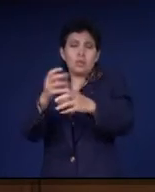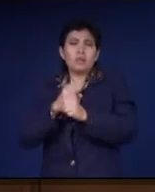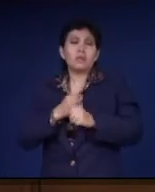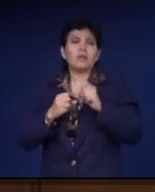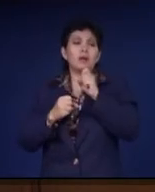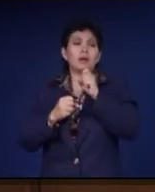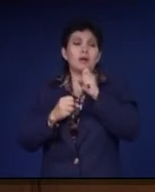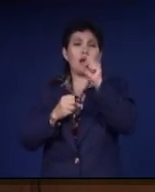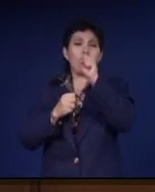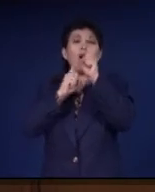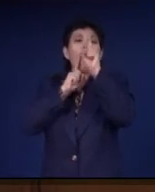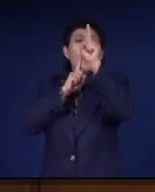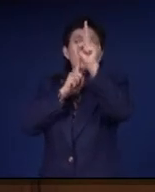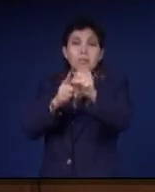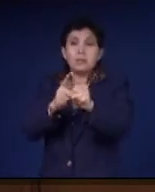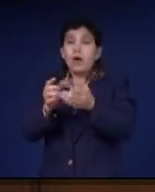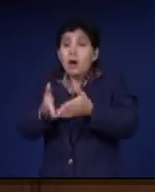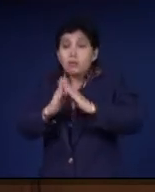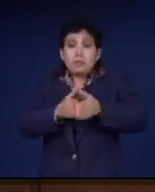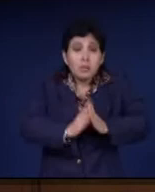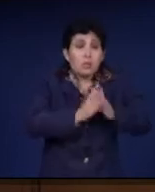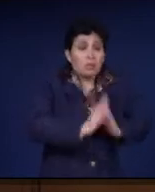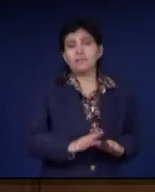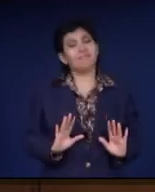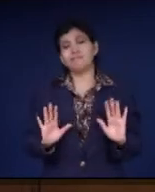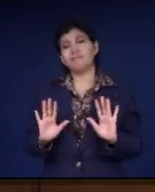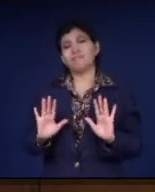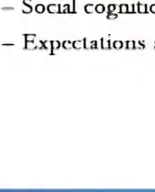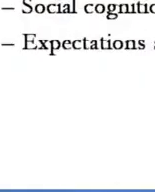just keep banging on and get the answer.